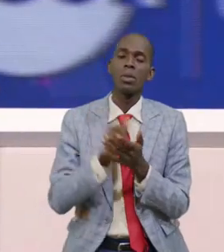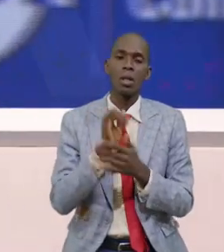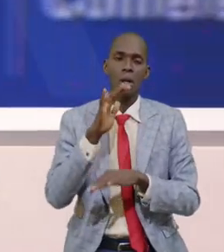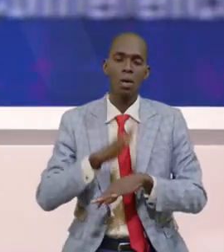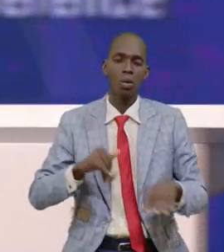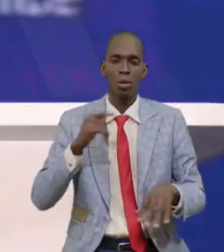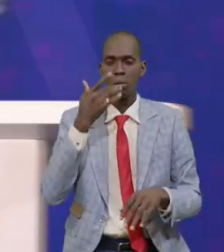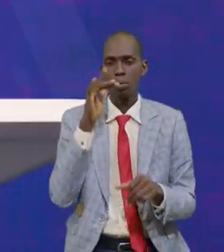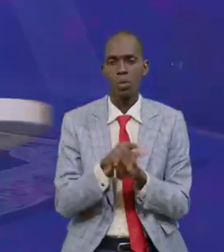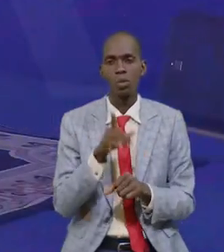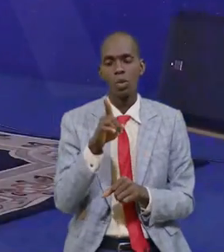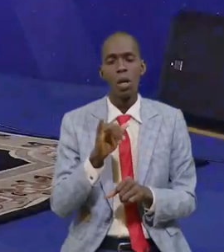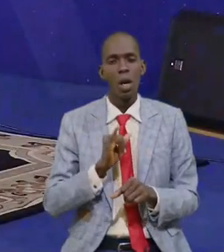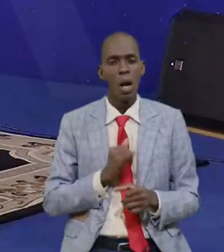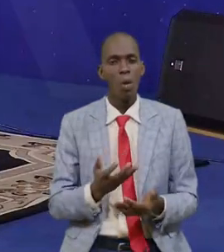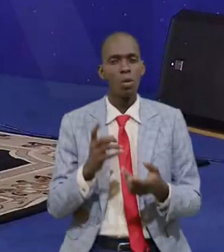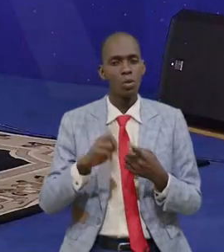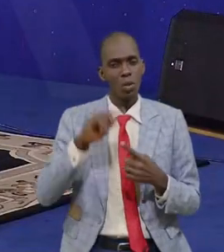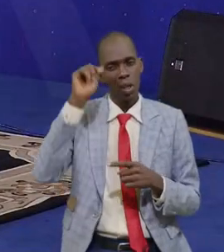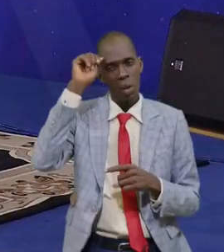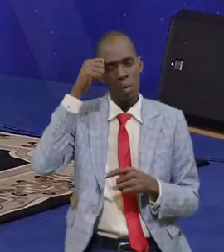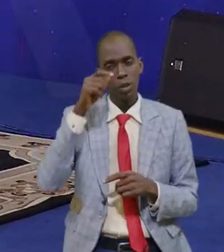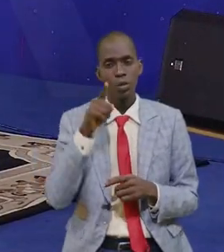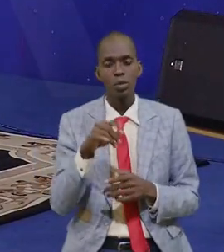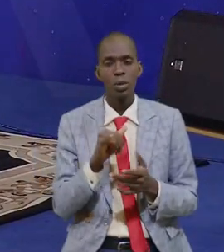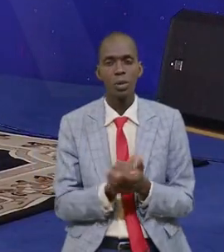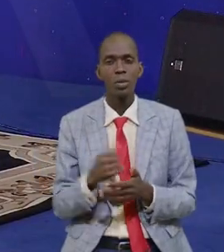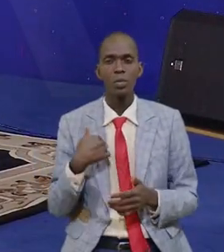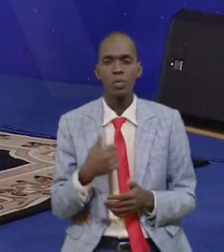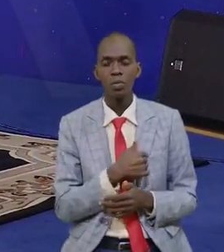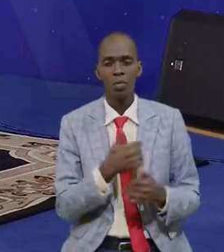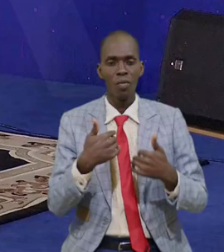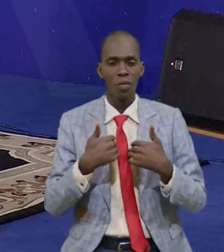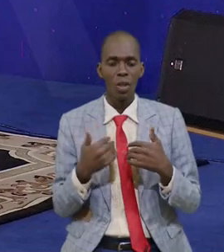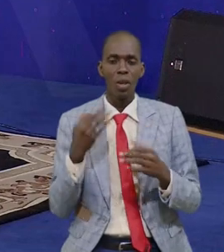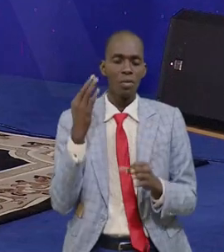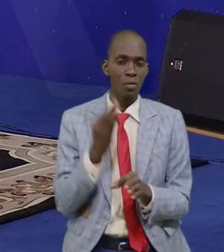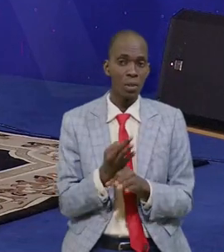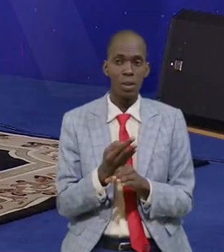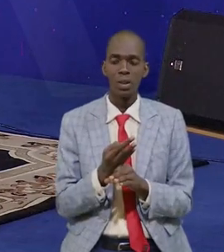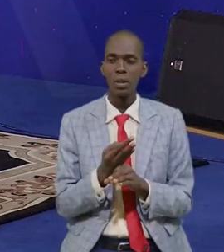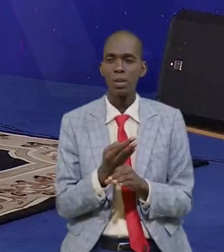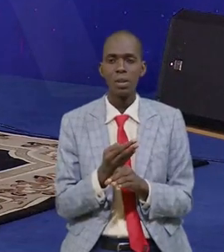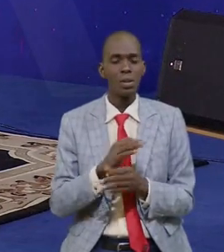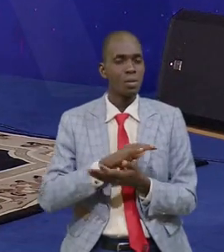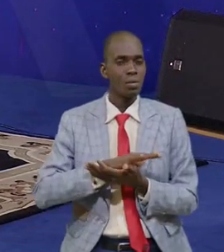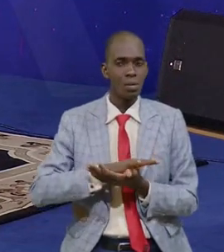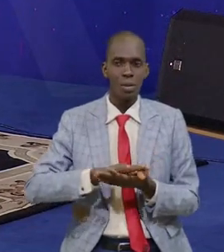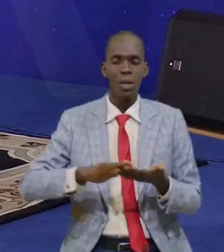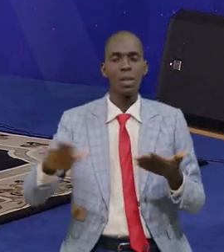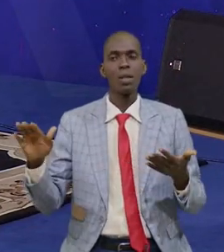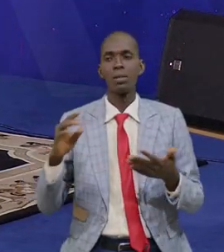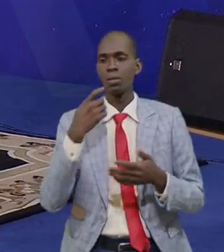just want to remind you that we have this explicit mandate. We have